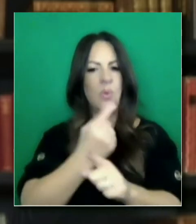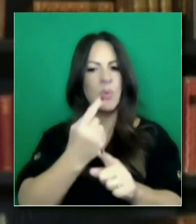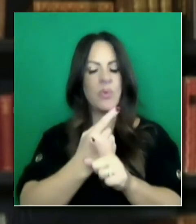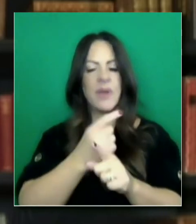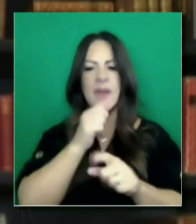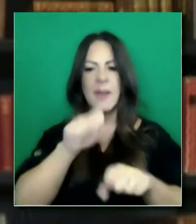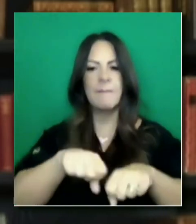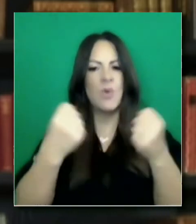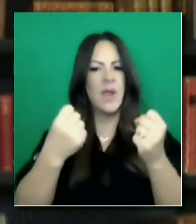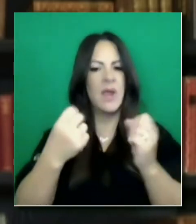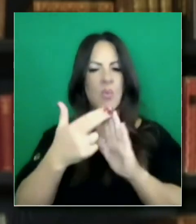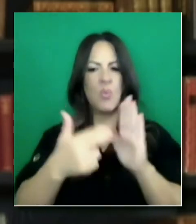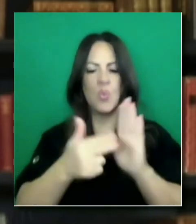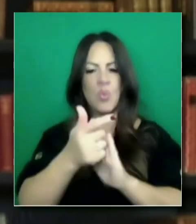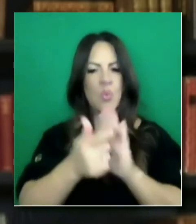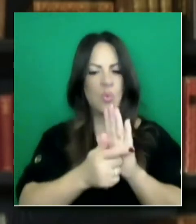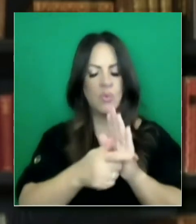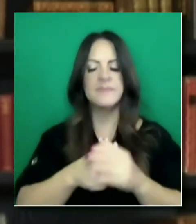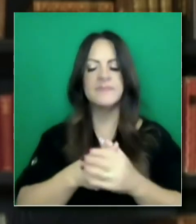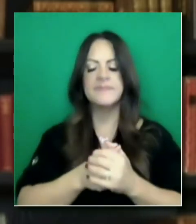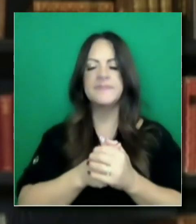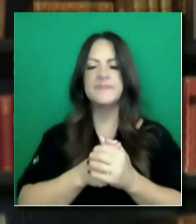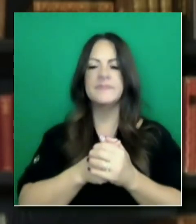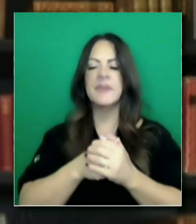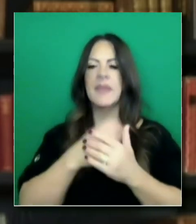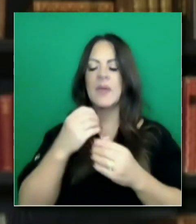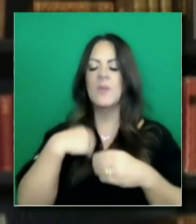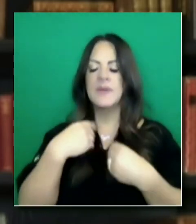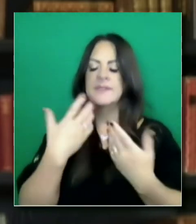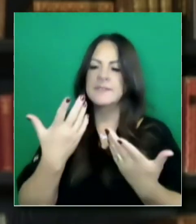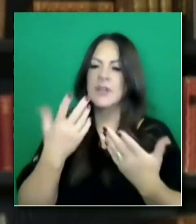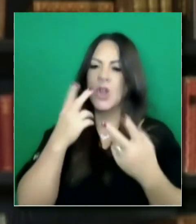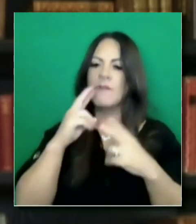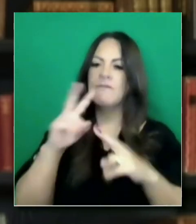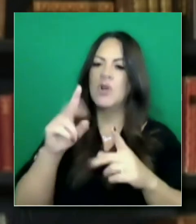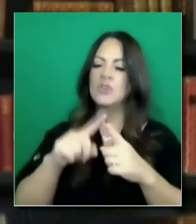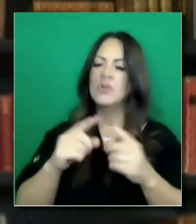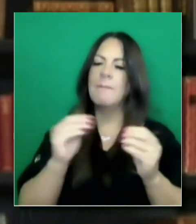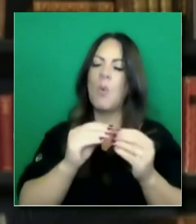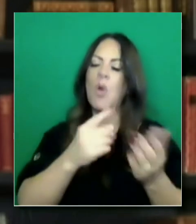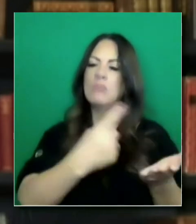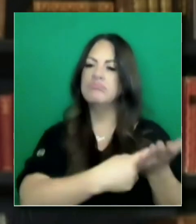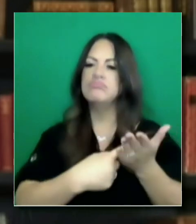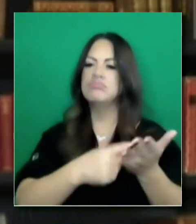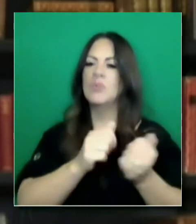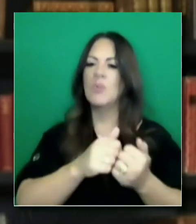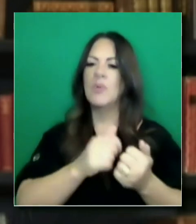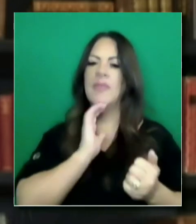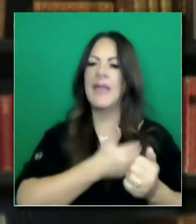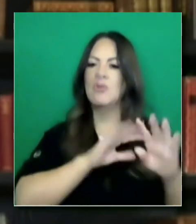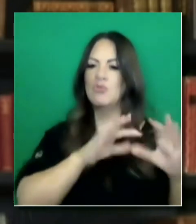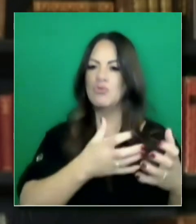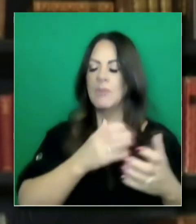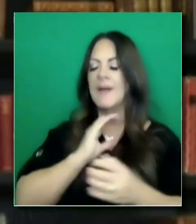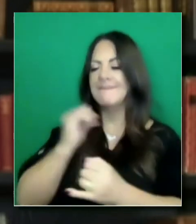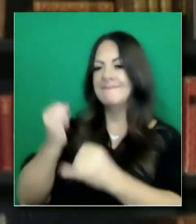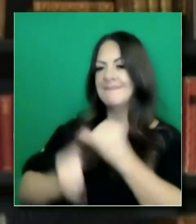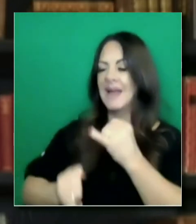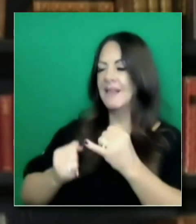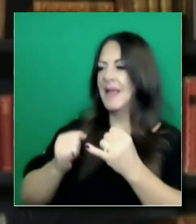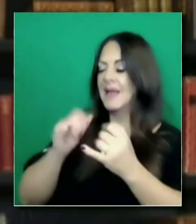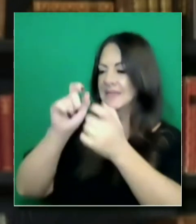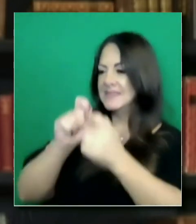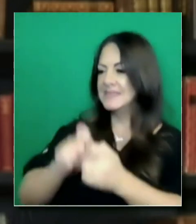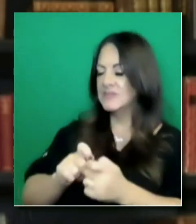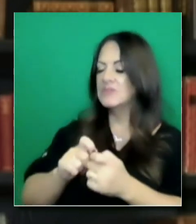to encourage and process good behavior. We look forward to talking more about that when we finalize the details of